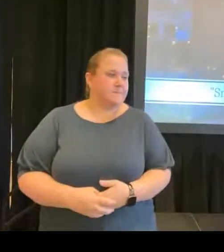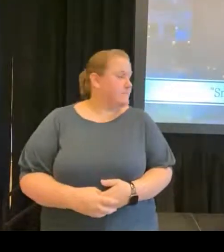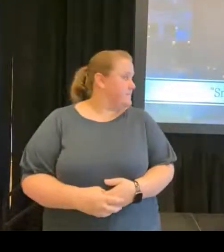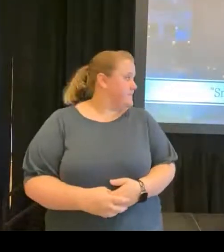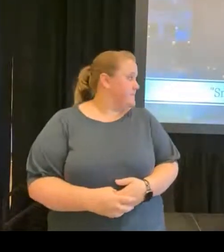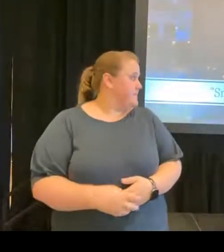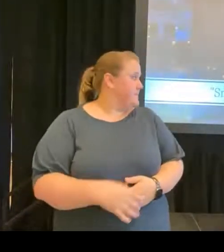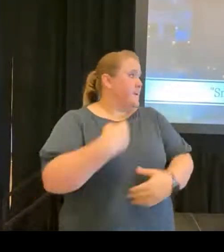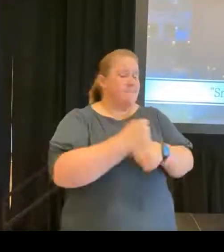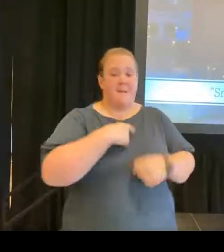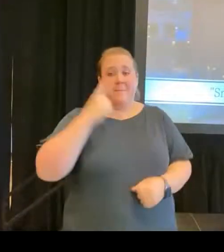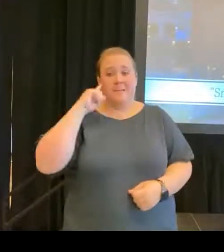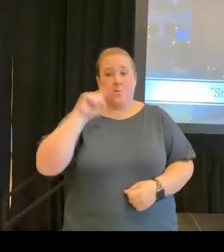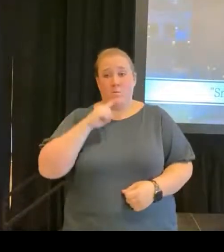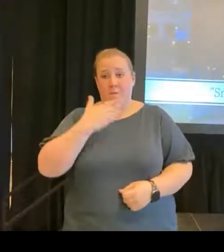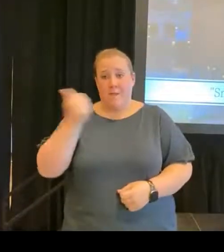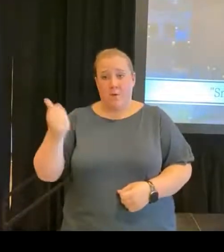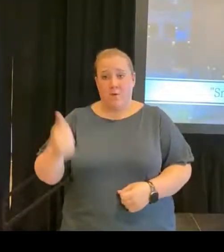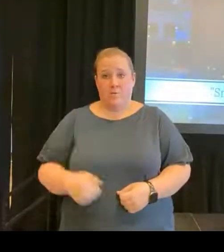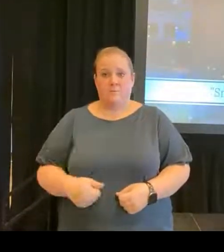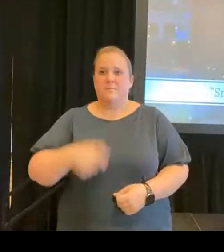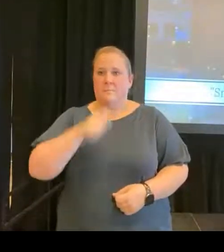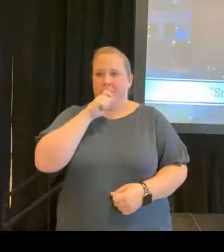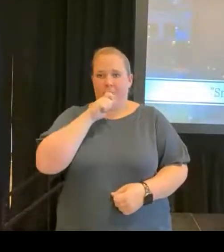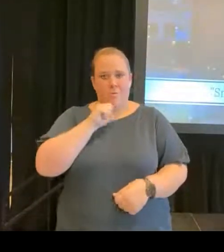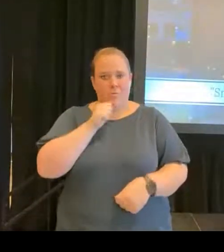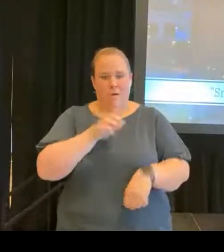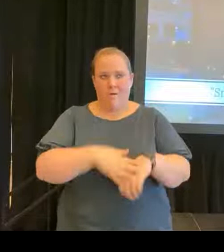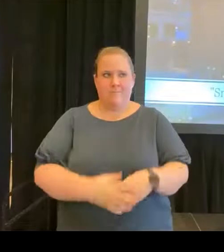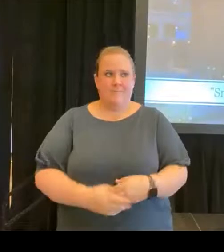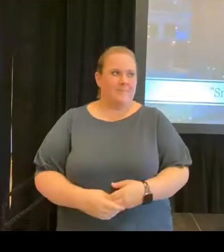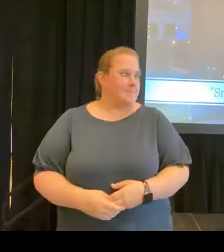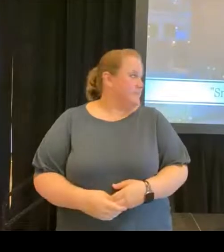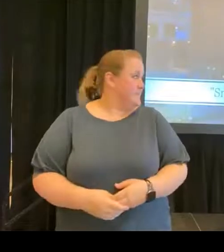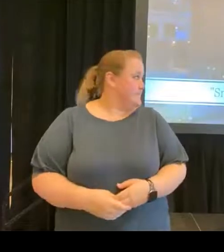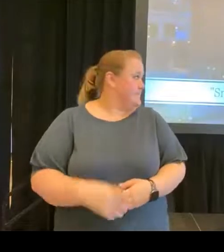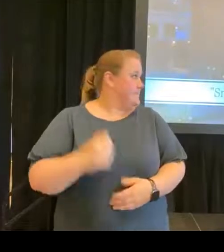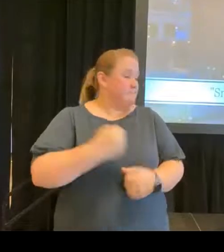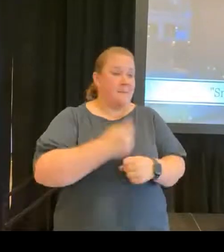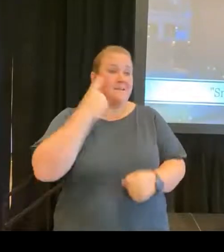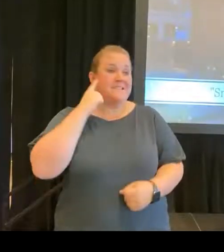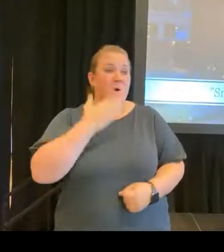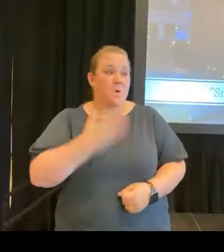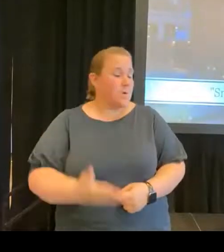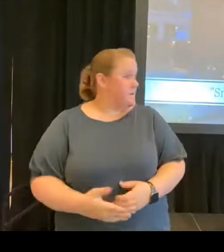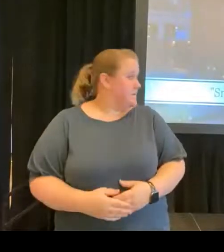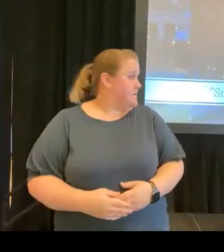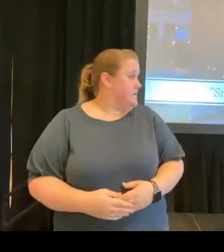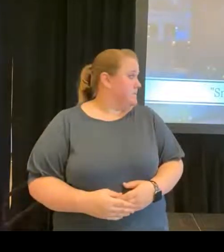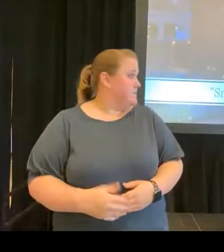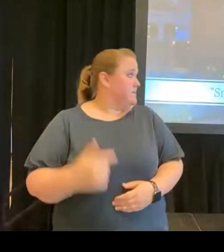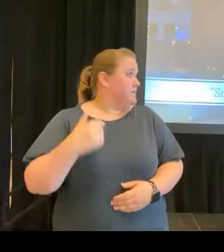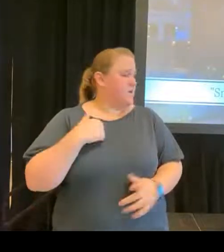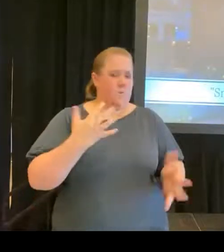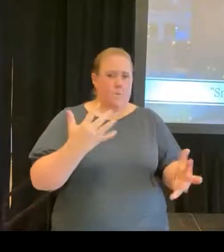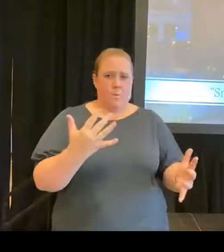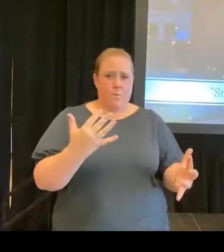Erica, you make me sound way better. You make me sound so good. So I want to